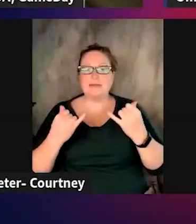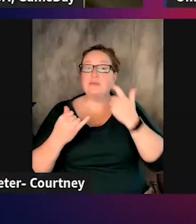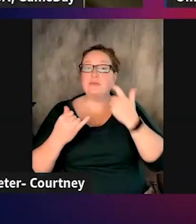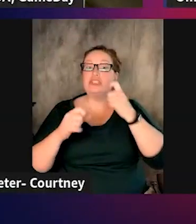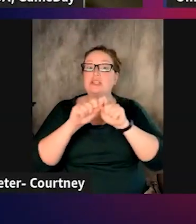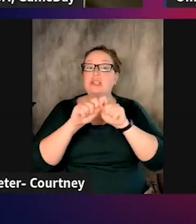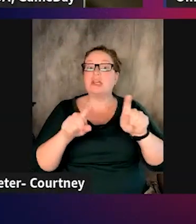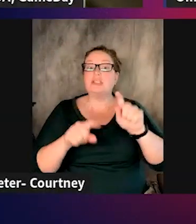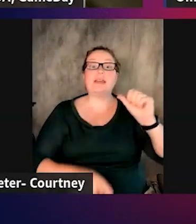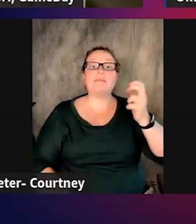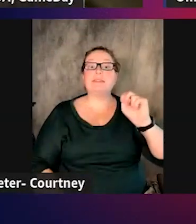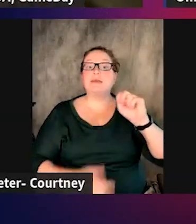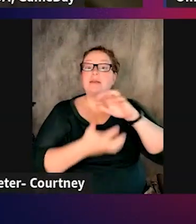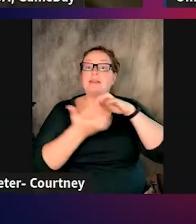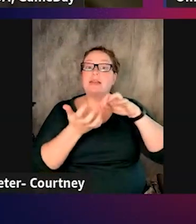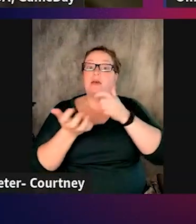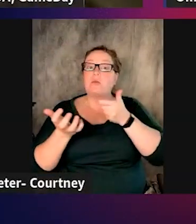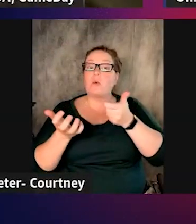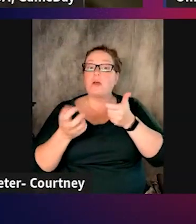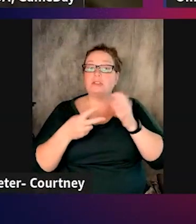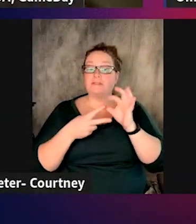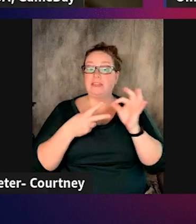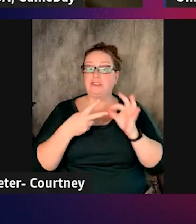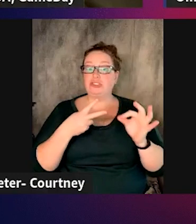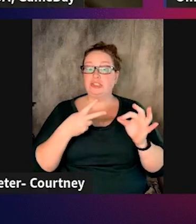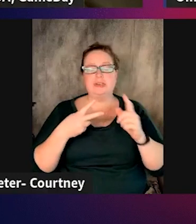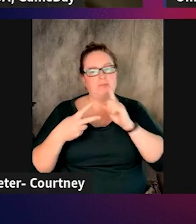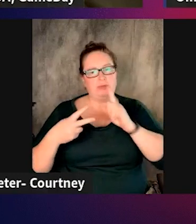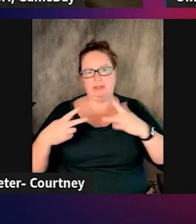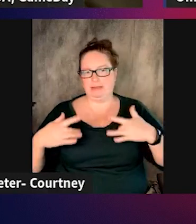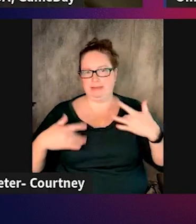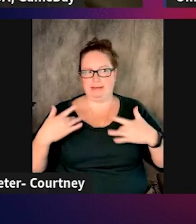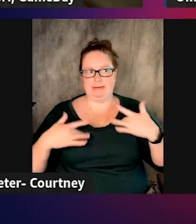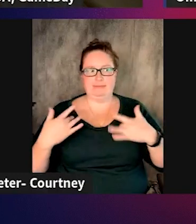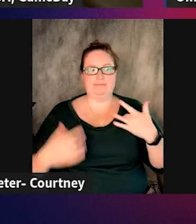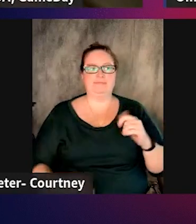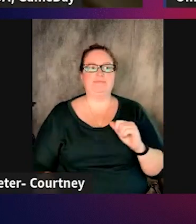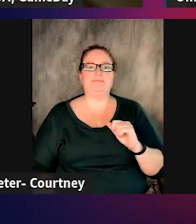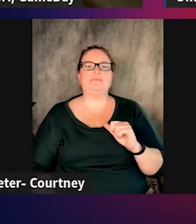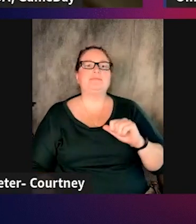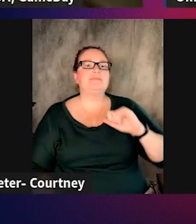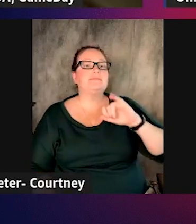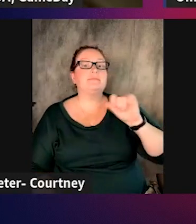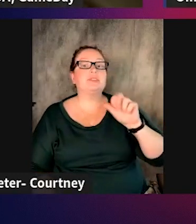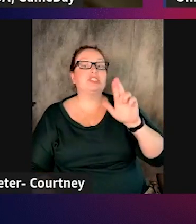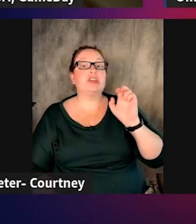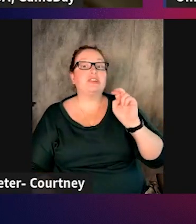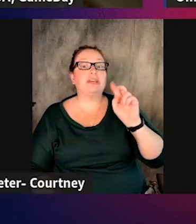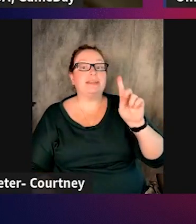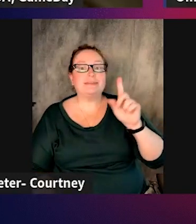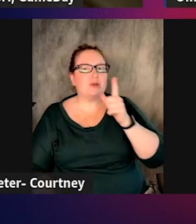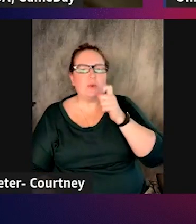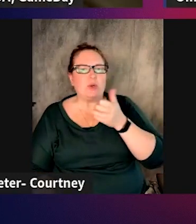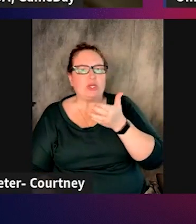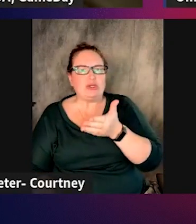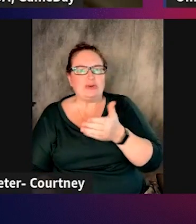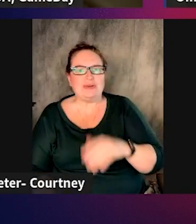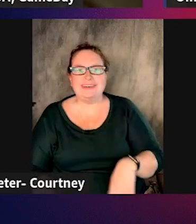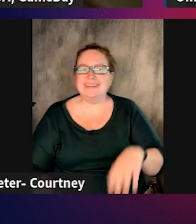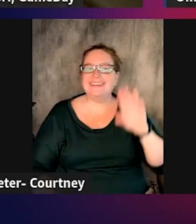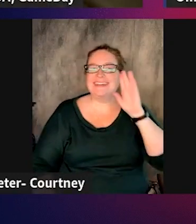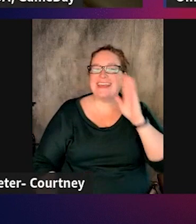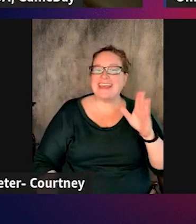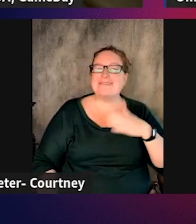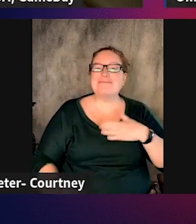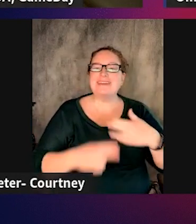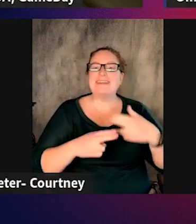CloudWatch cross-account observability feature. So very excited. And Jared, who are you? Hey, my name's